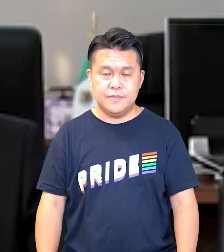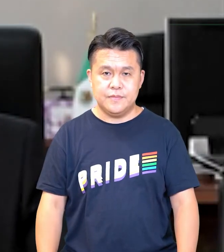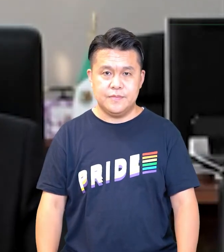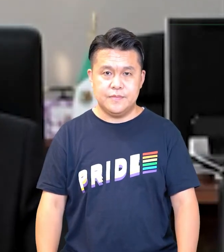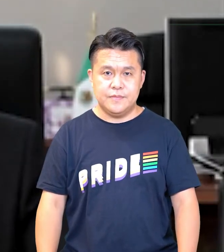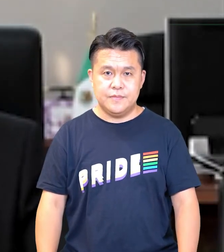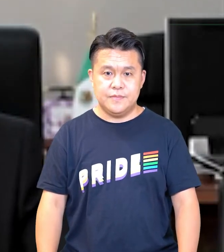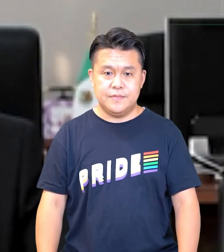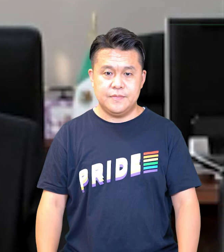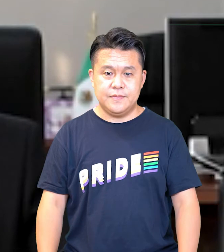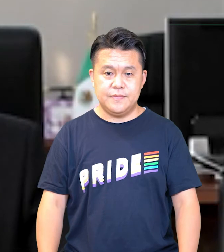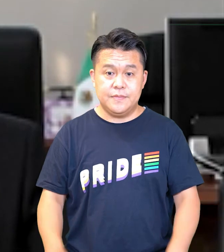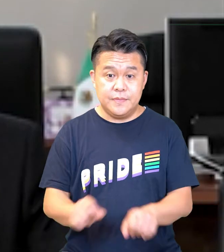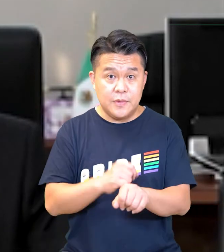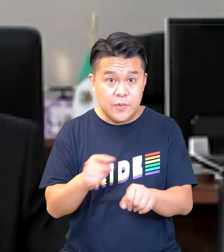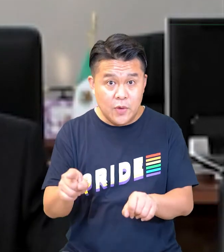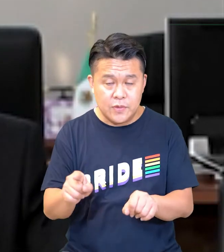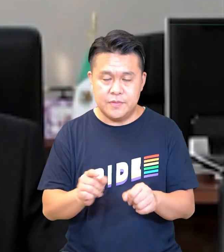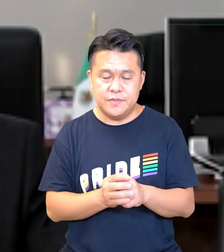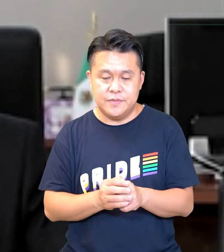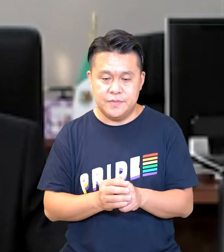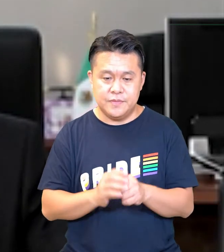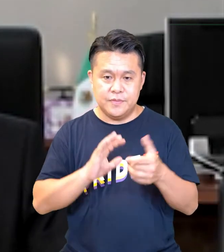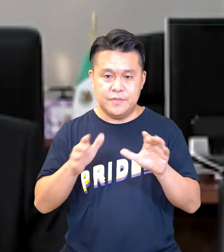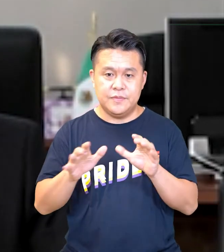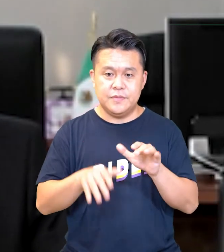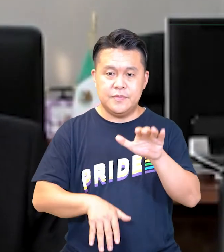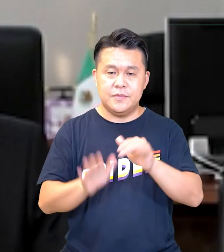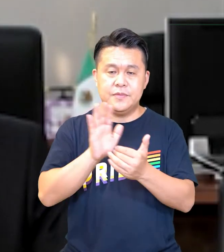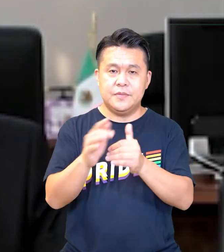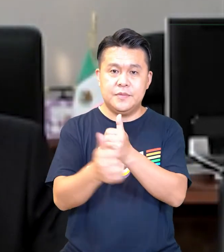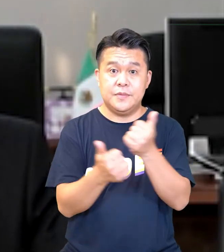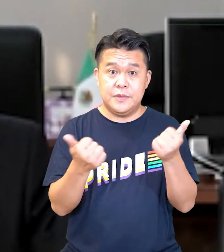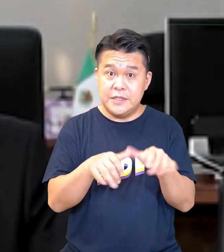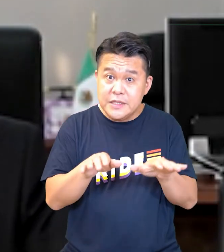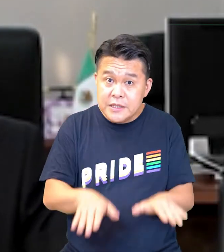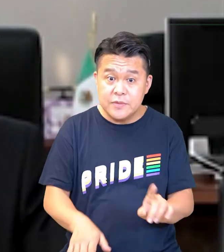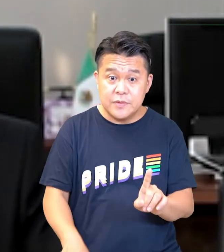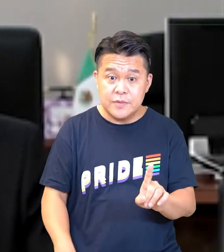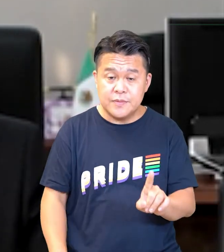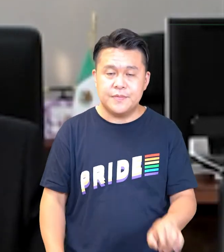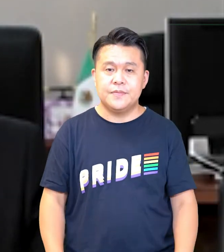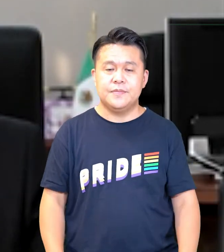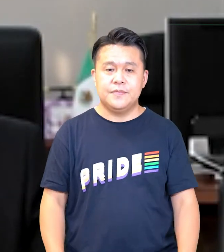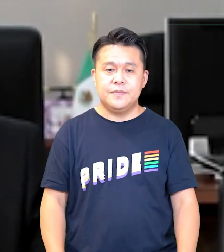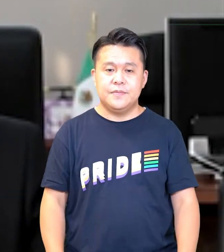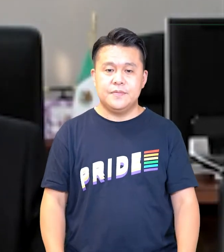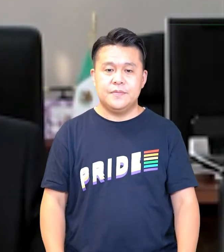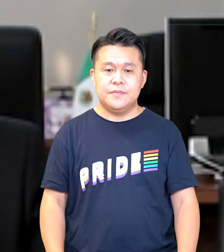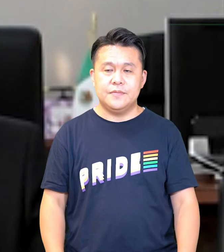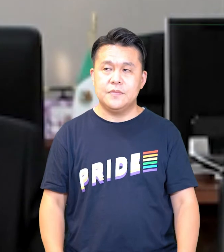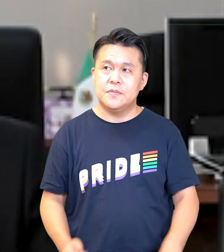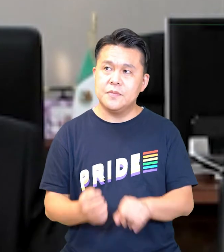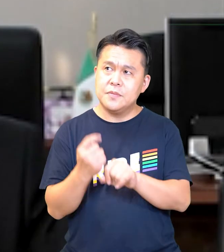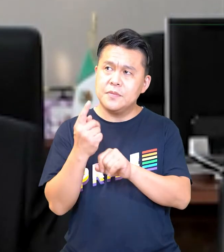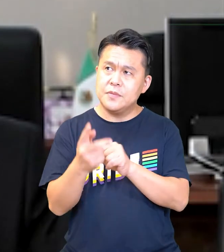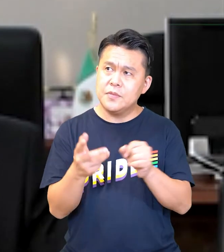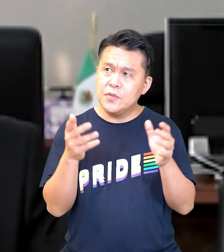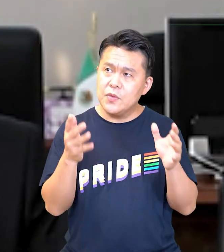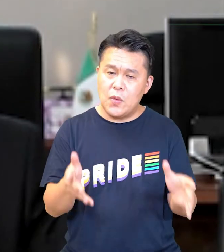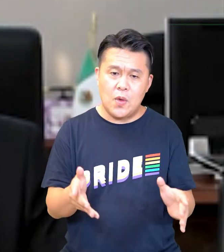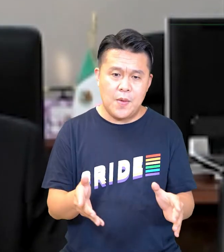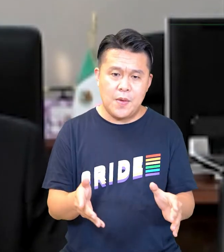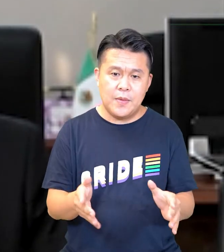And this is important to observe. CONAPRED today